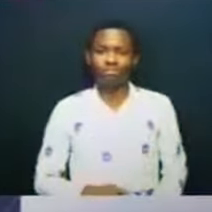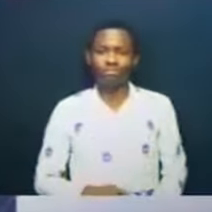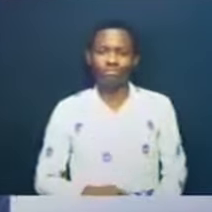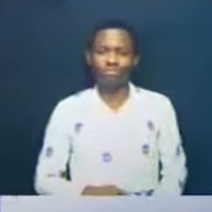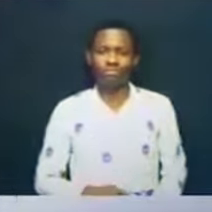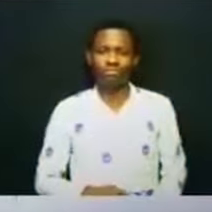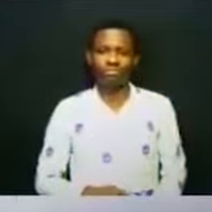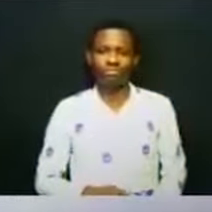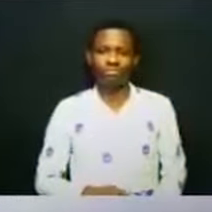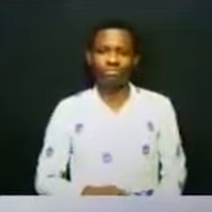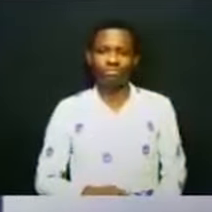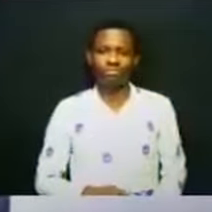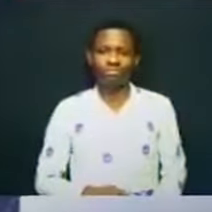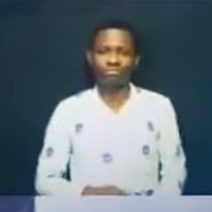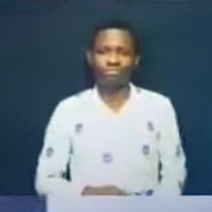shocked that